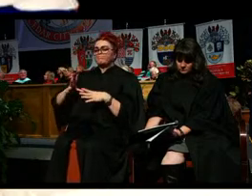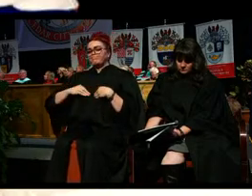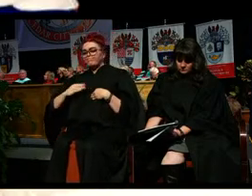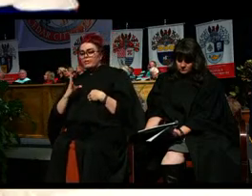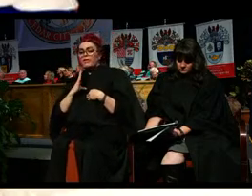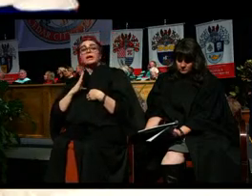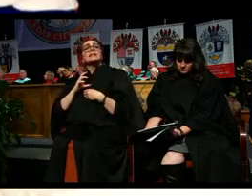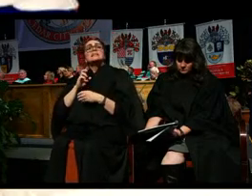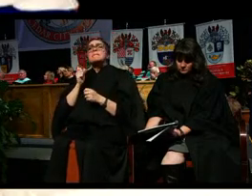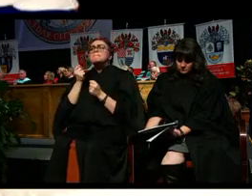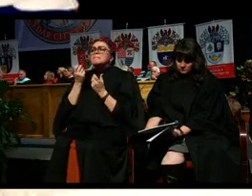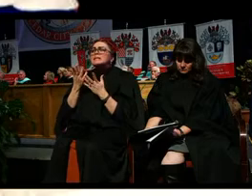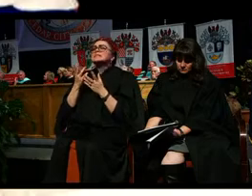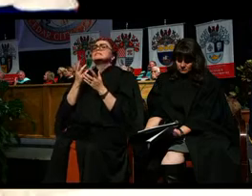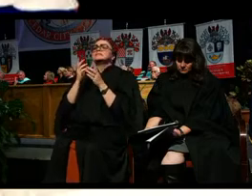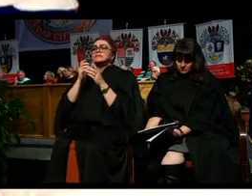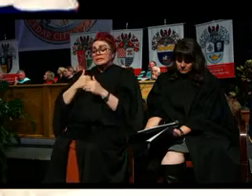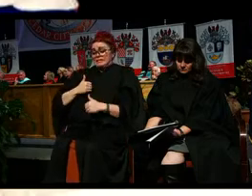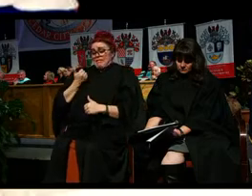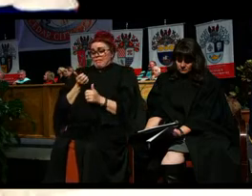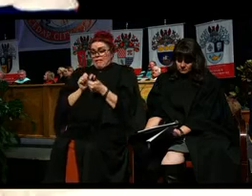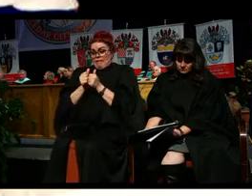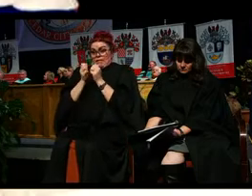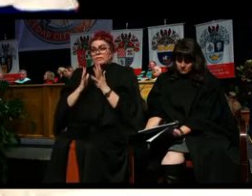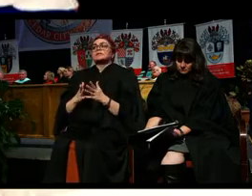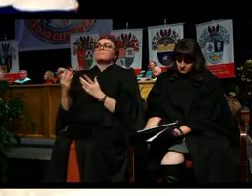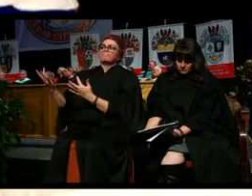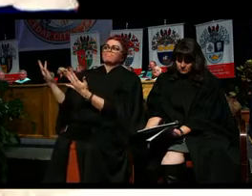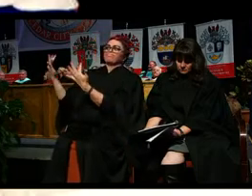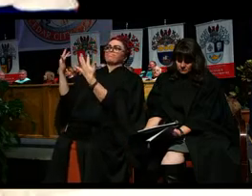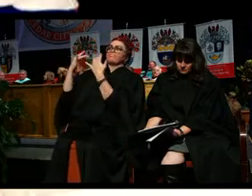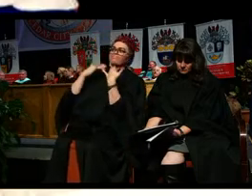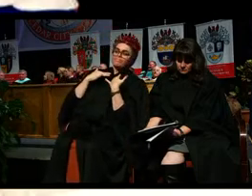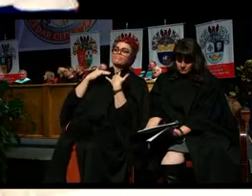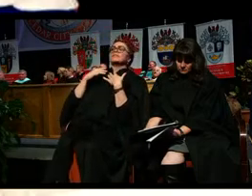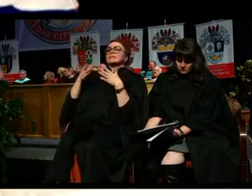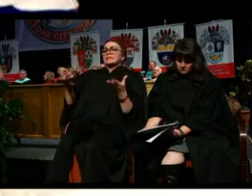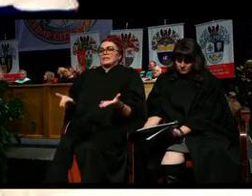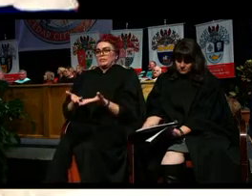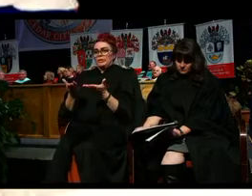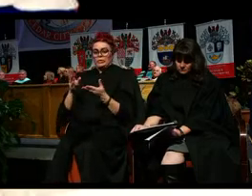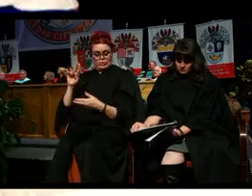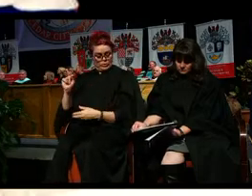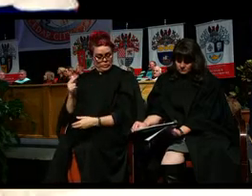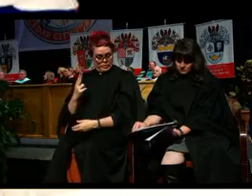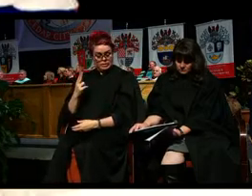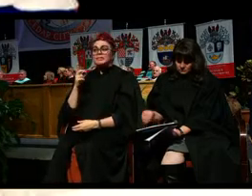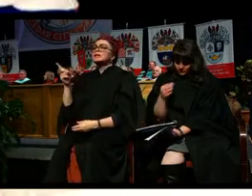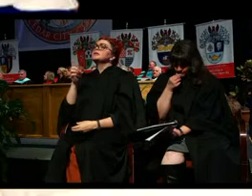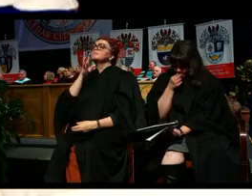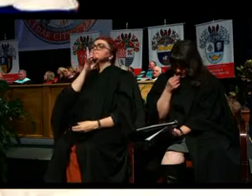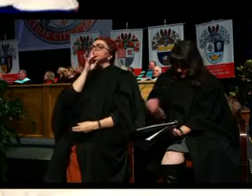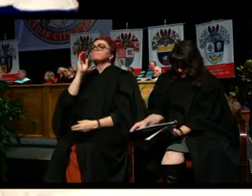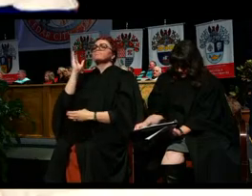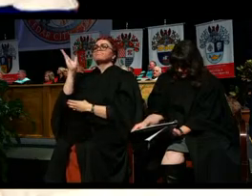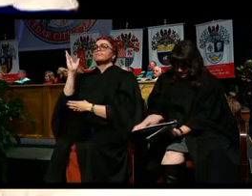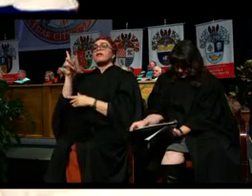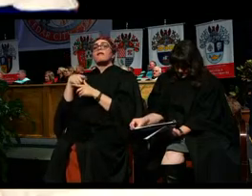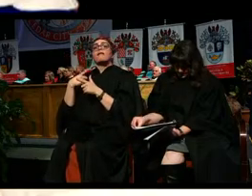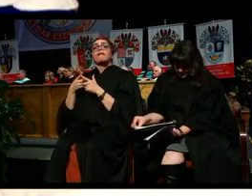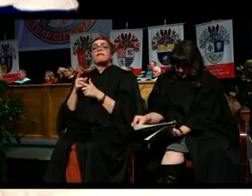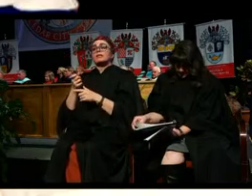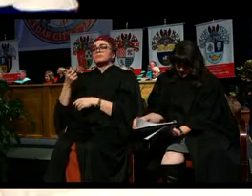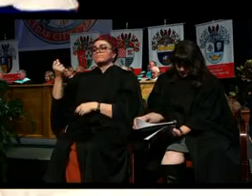athletes clamored to be near their Utah hero and Super Bowl MVP as he spoke to the athletes and carried the torch to begin